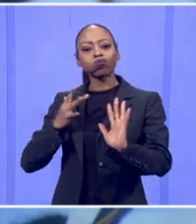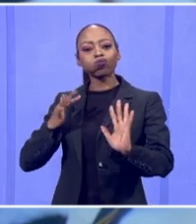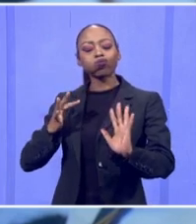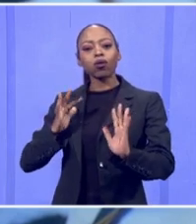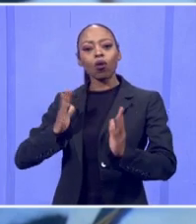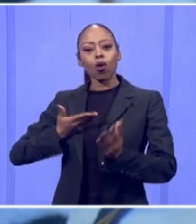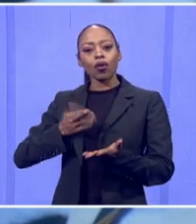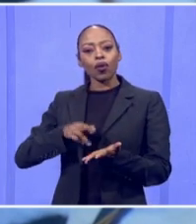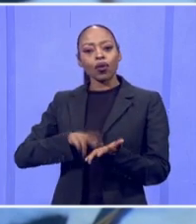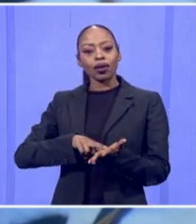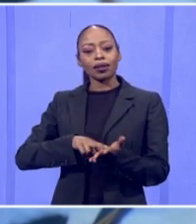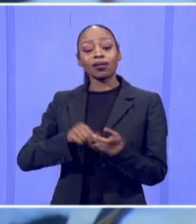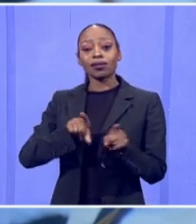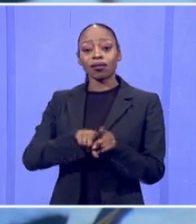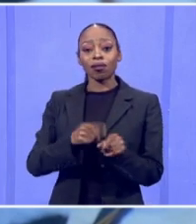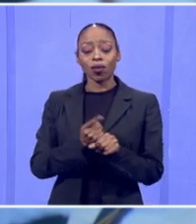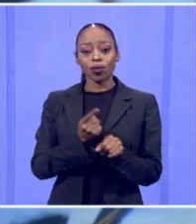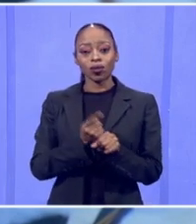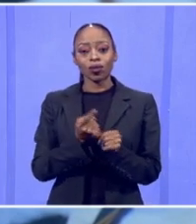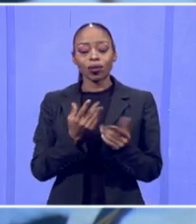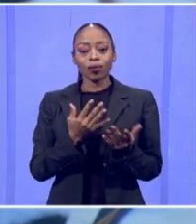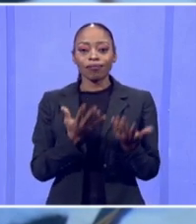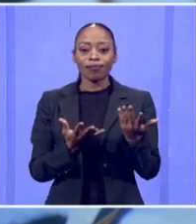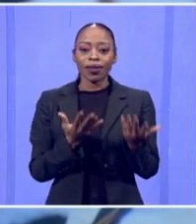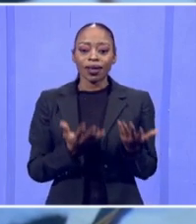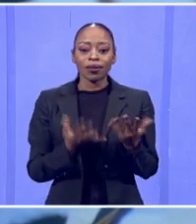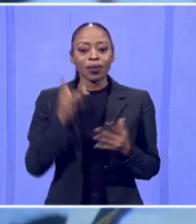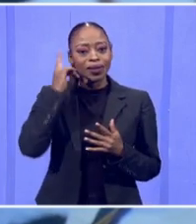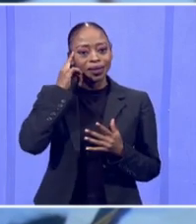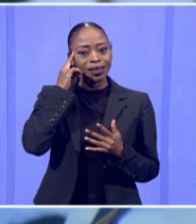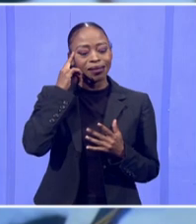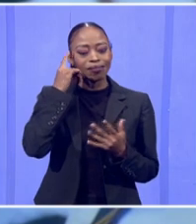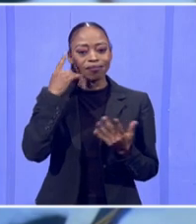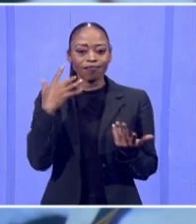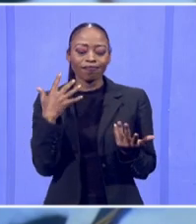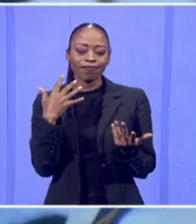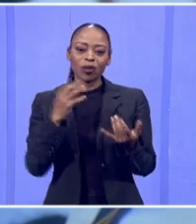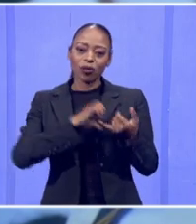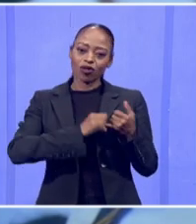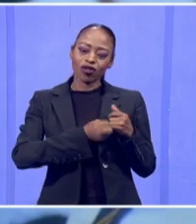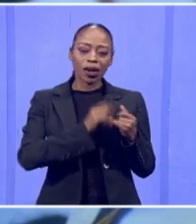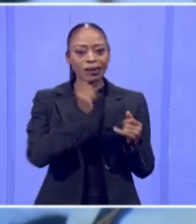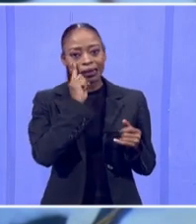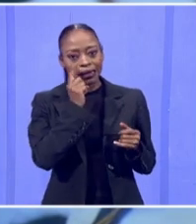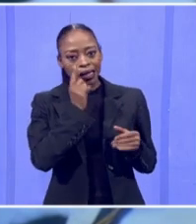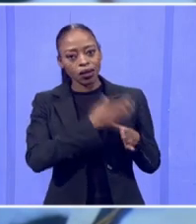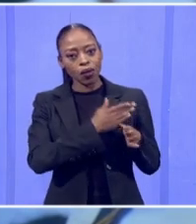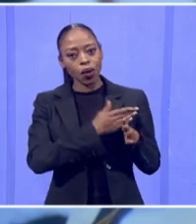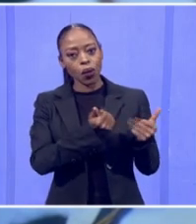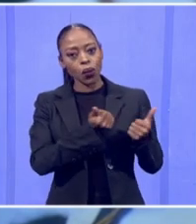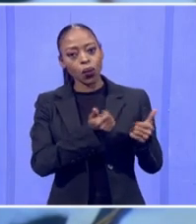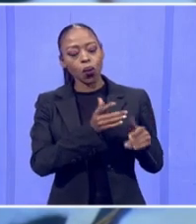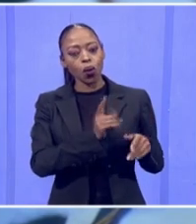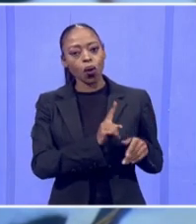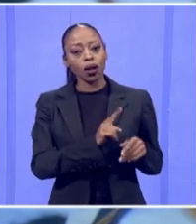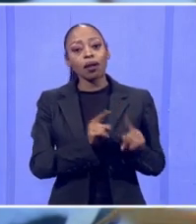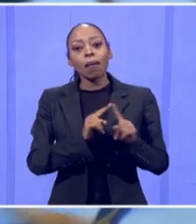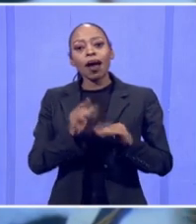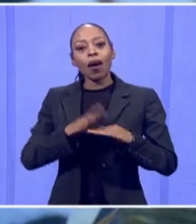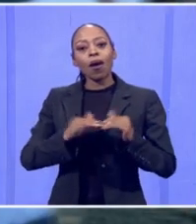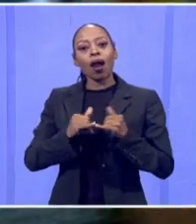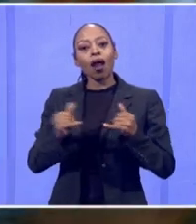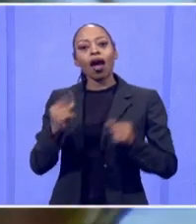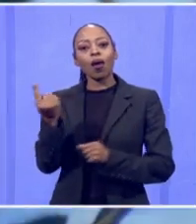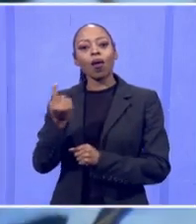registration. And we believe that perhaps it's about time that we explore. But we're not going to be only looking at the online as in